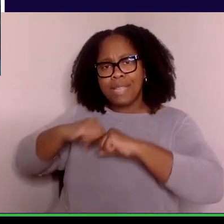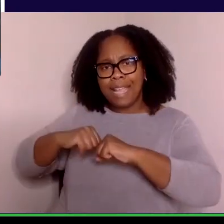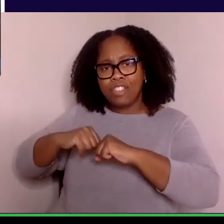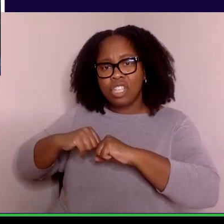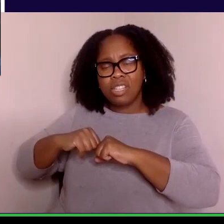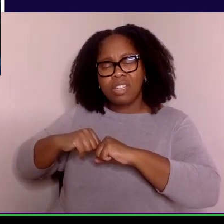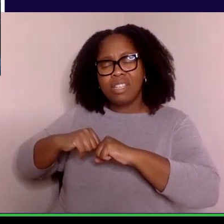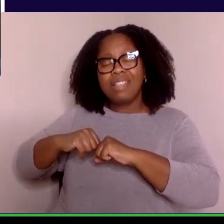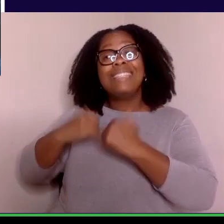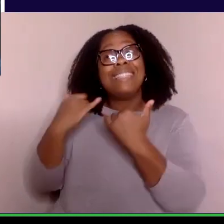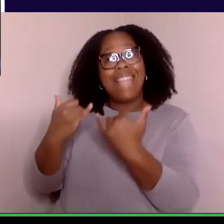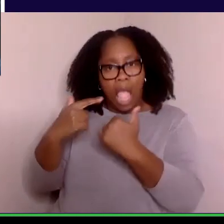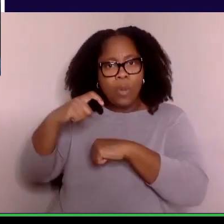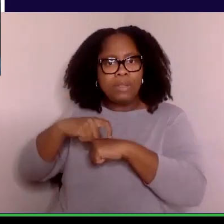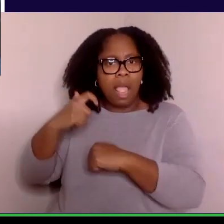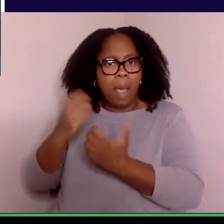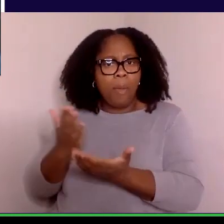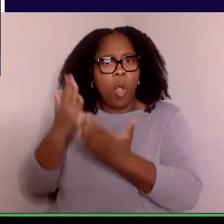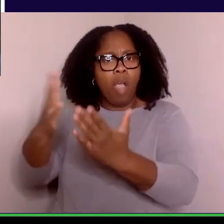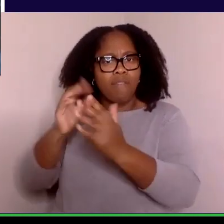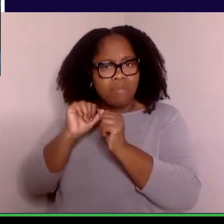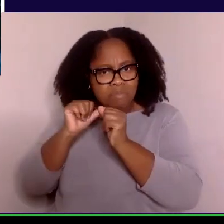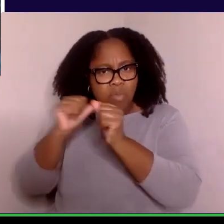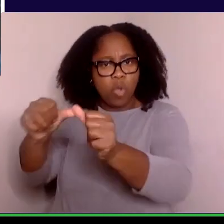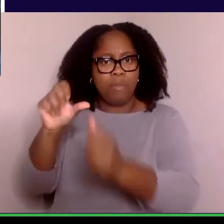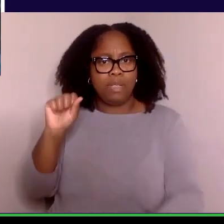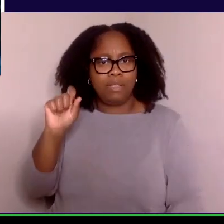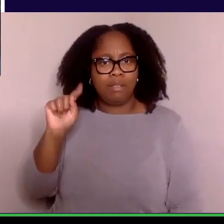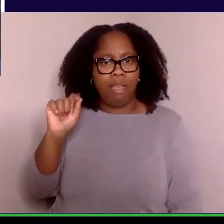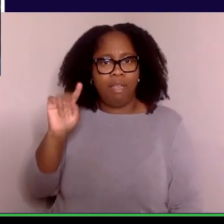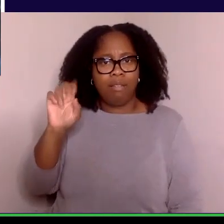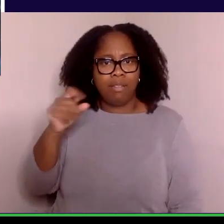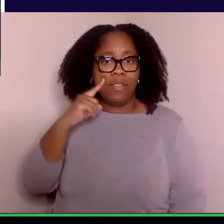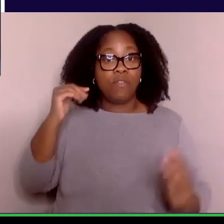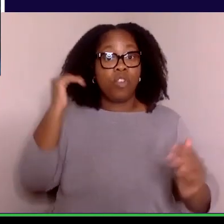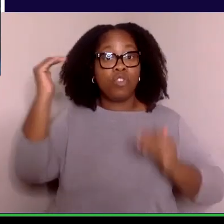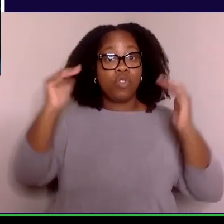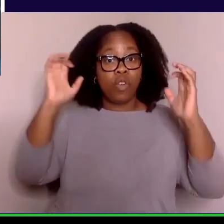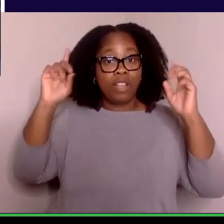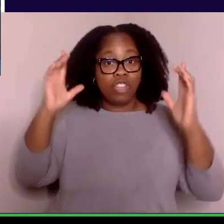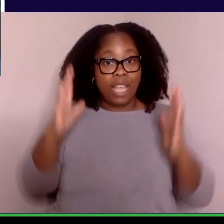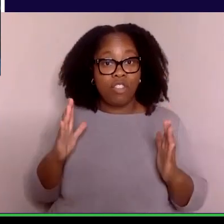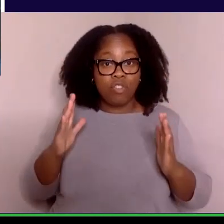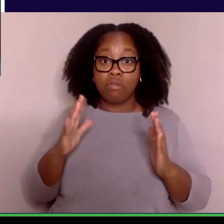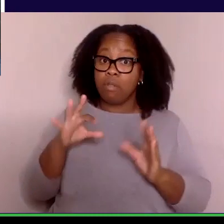longtime adult educators. The vote on the motion happens next month.